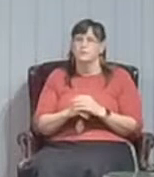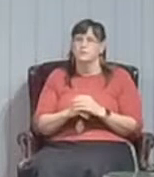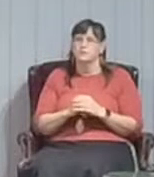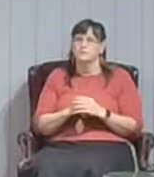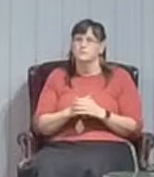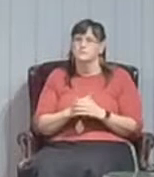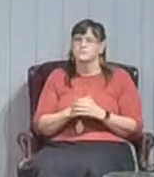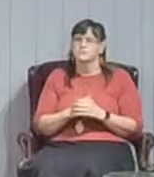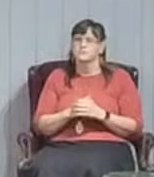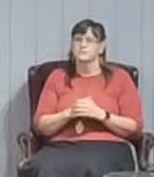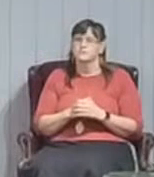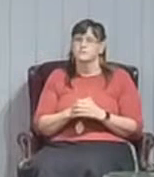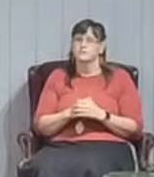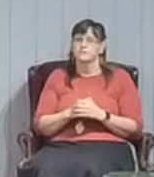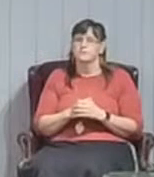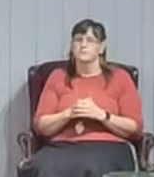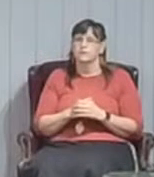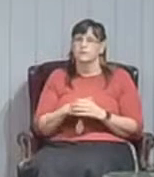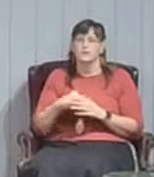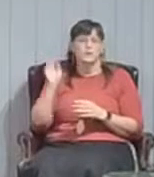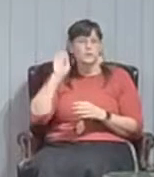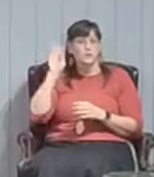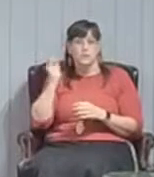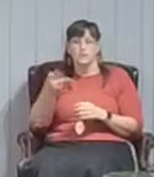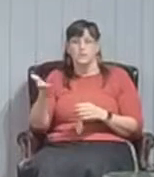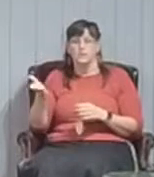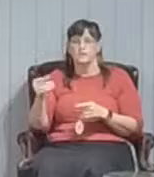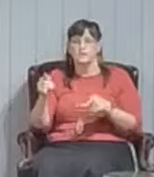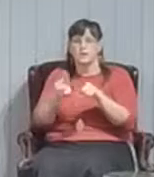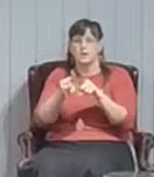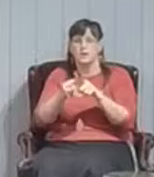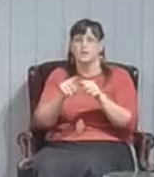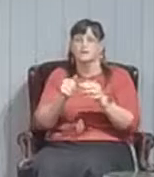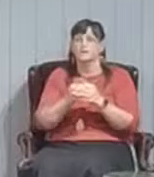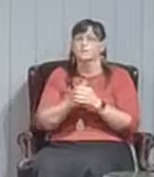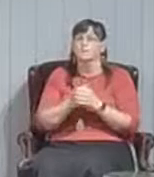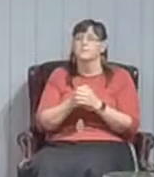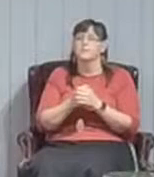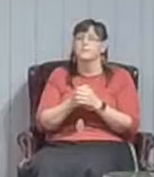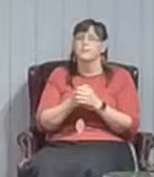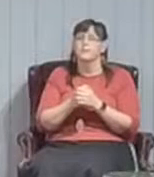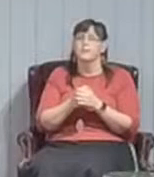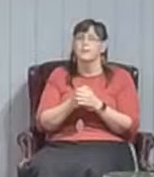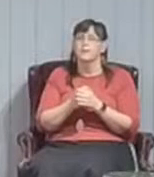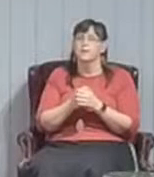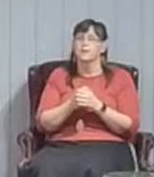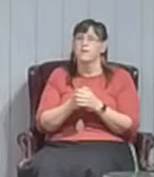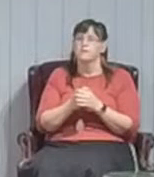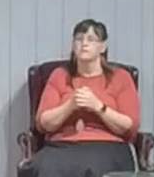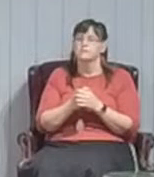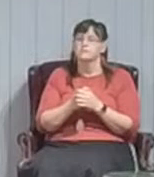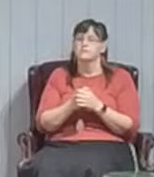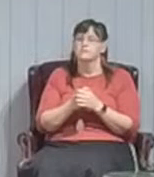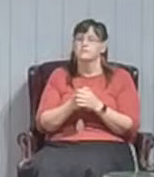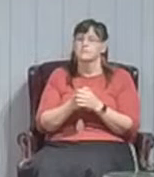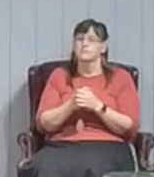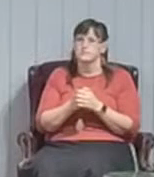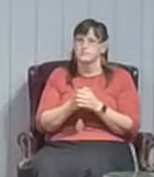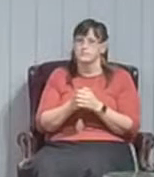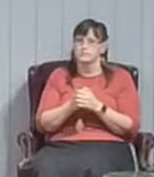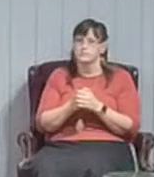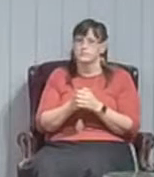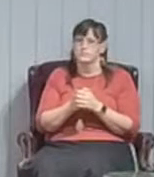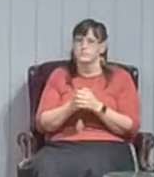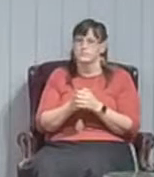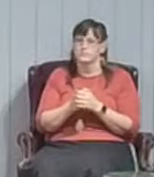and these are things that I've heard, things like this, statements that say that are pointed at people my age